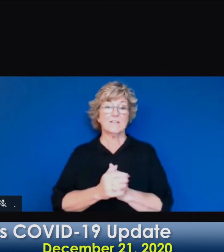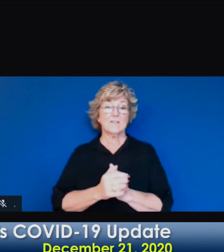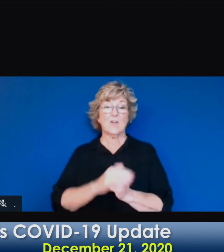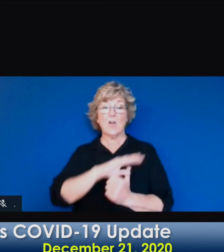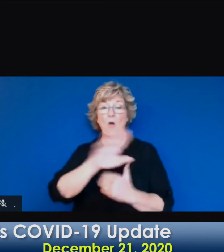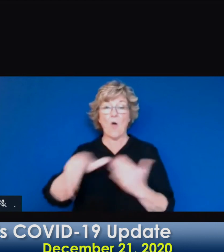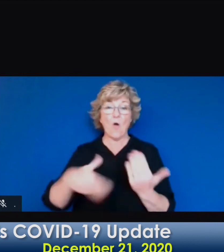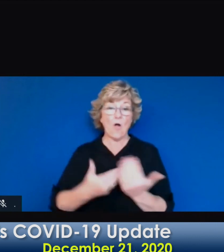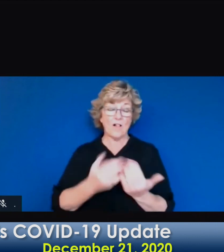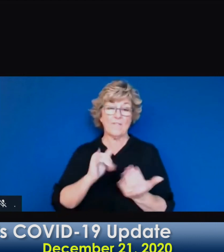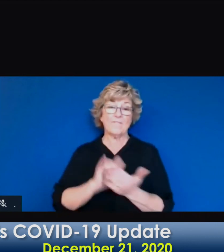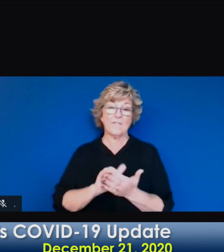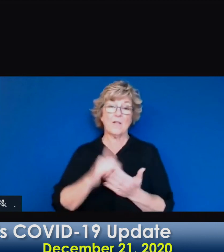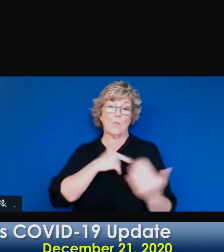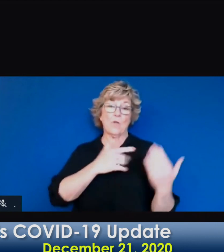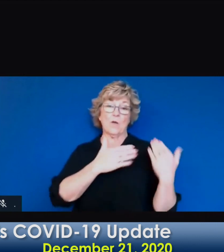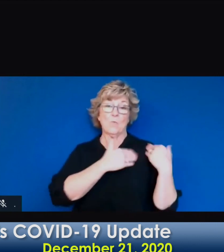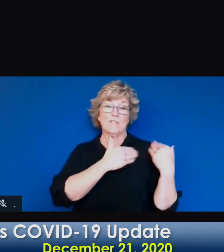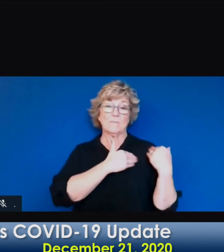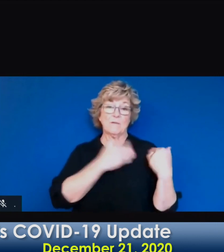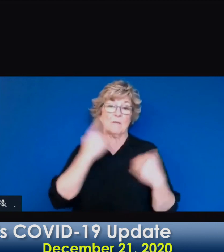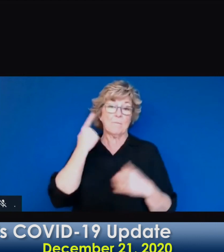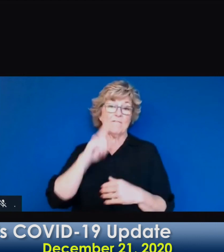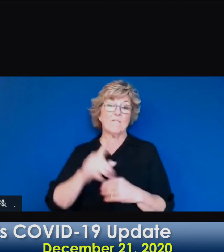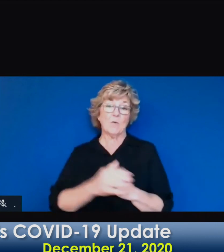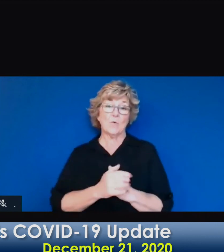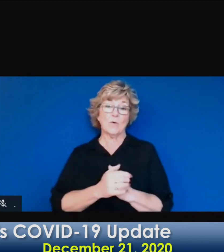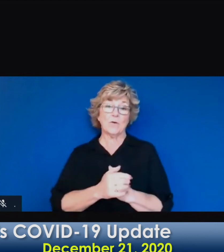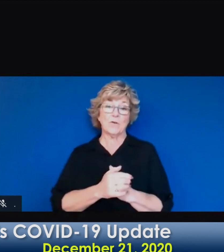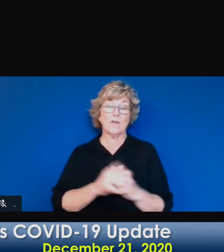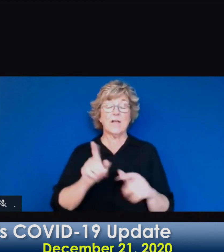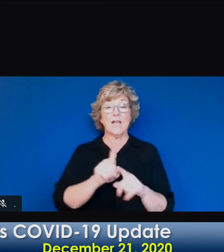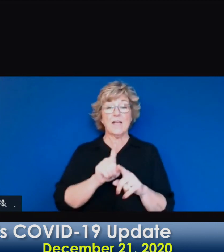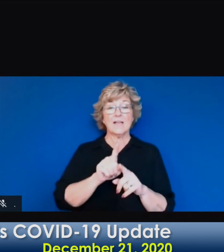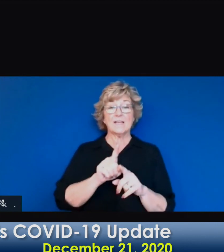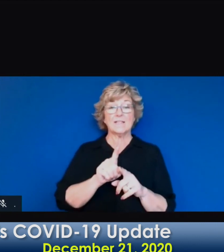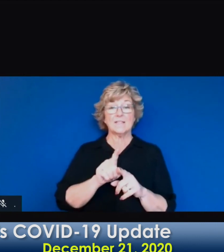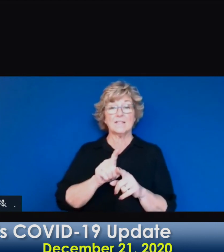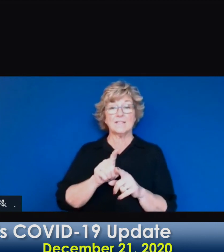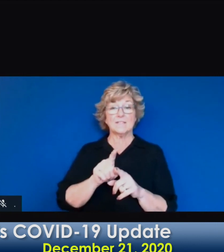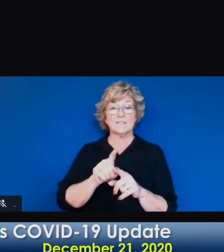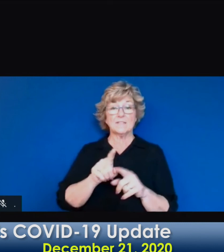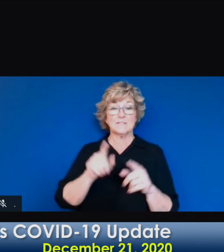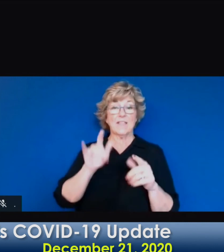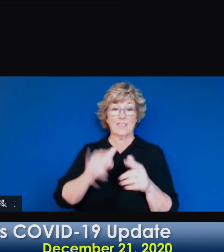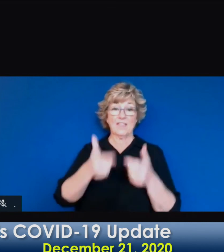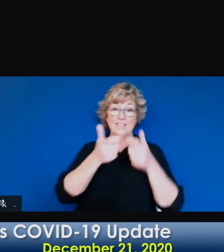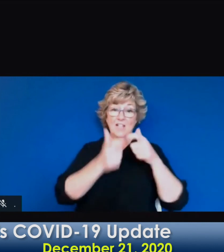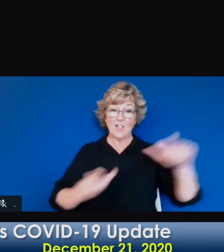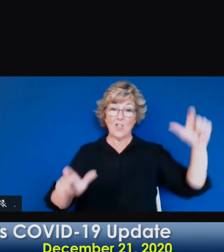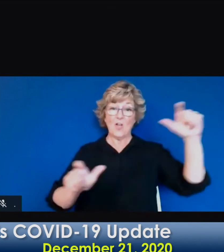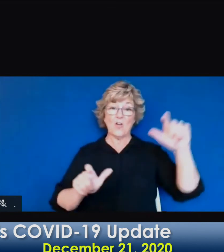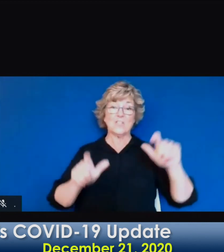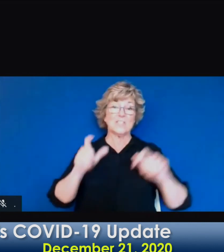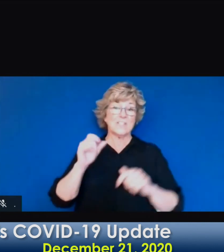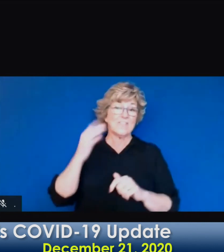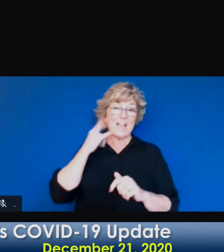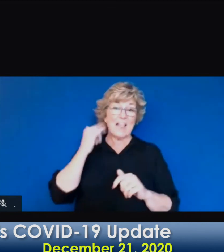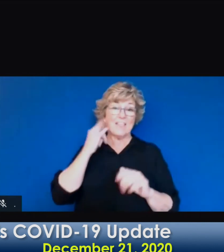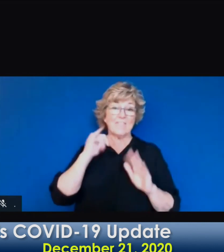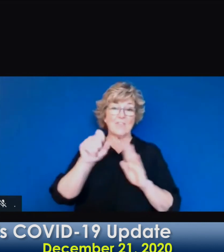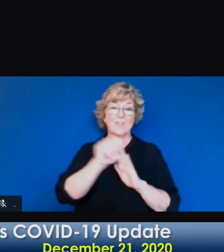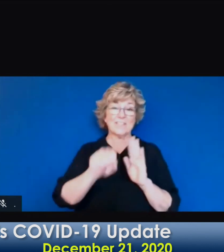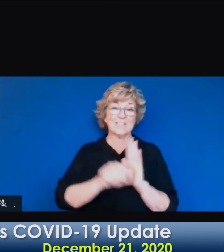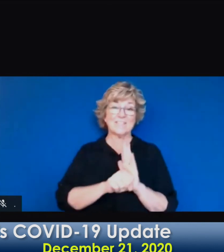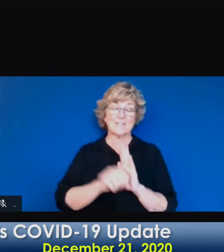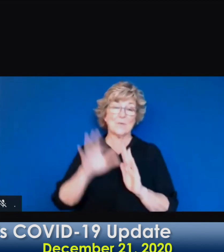of that, which we are responsible for as well as a nation state, at least a state as large as ours. And so you'll be hearing a lot